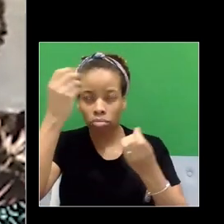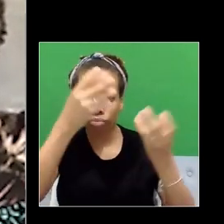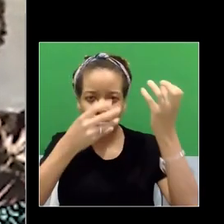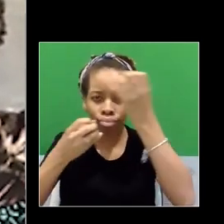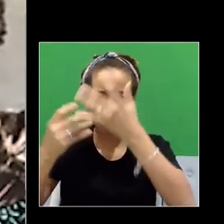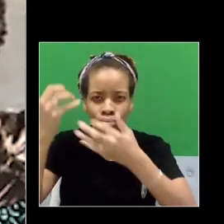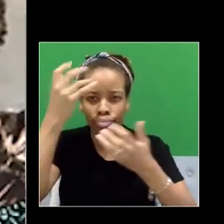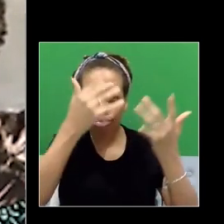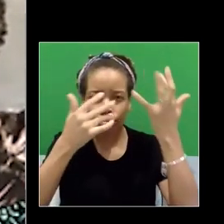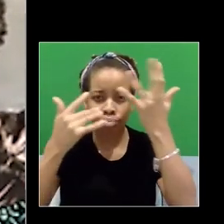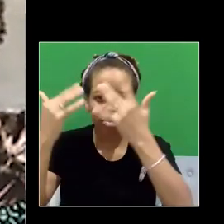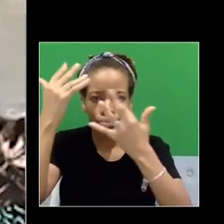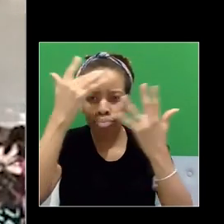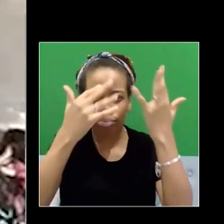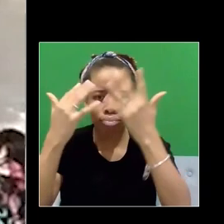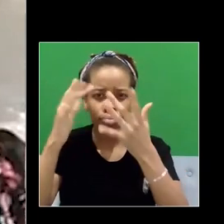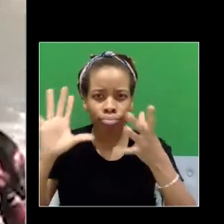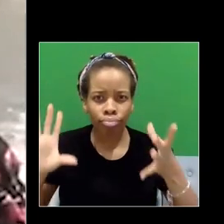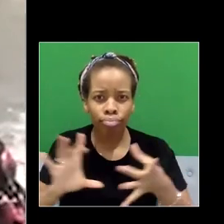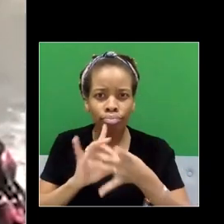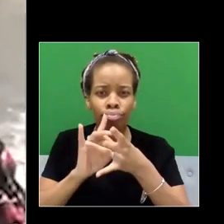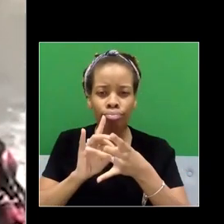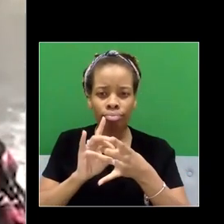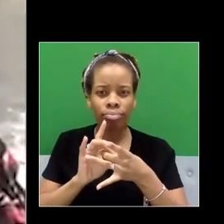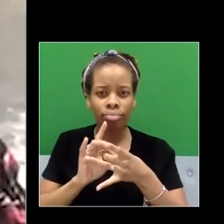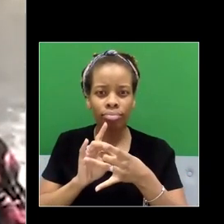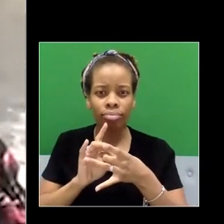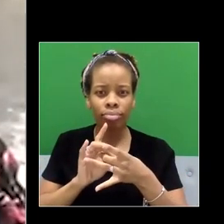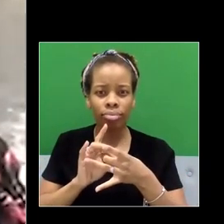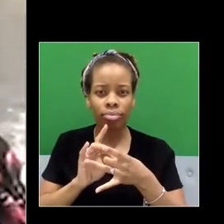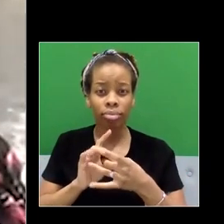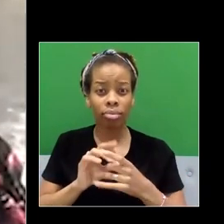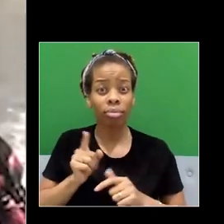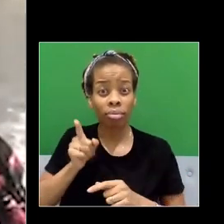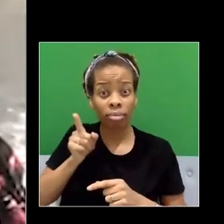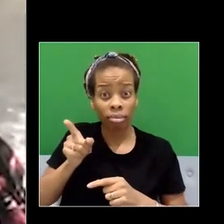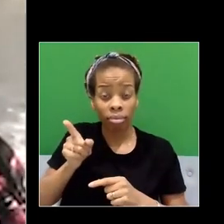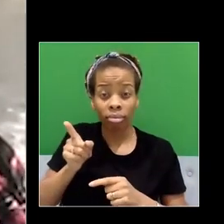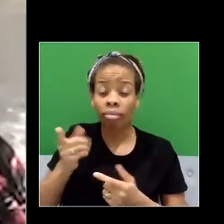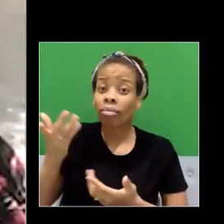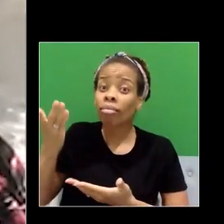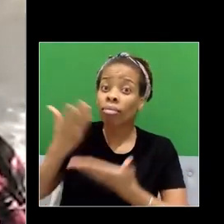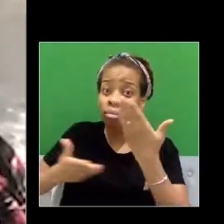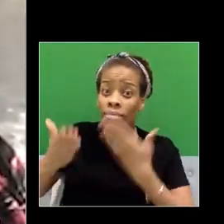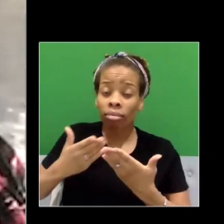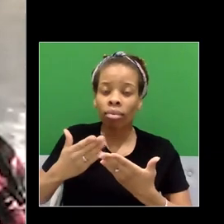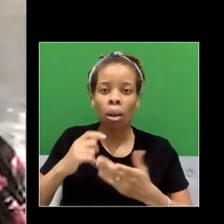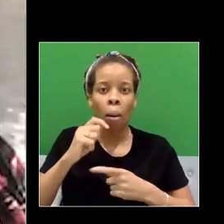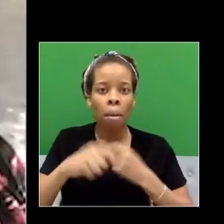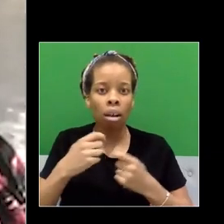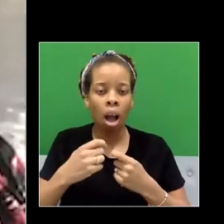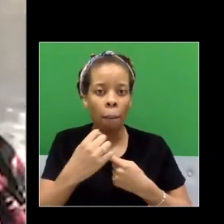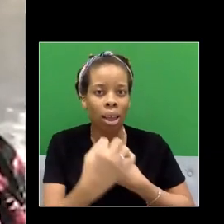engaging other people work, which is creating the work that you then do that happens to be